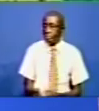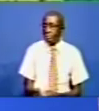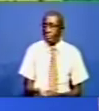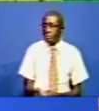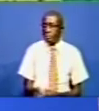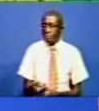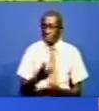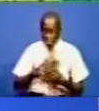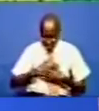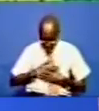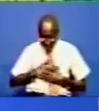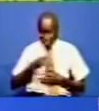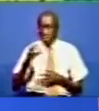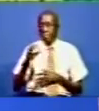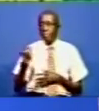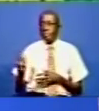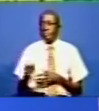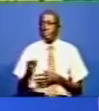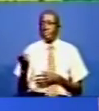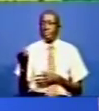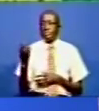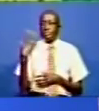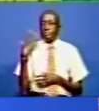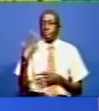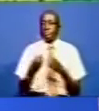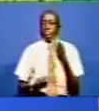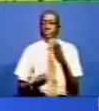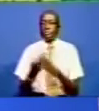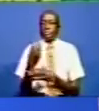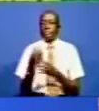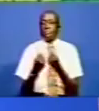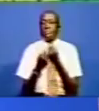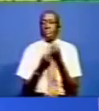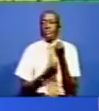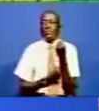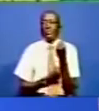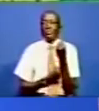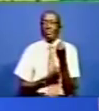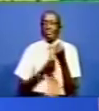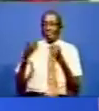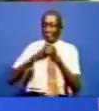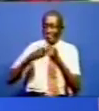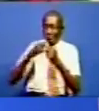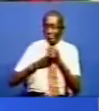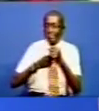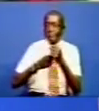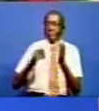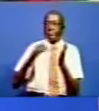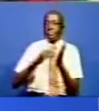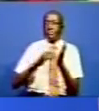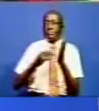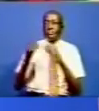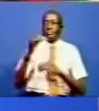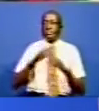Honorable Chief Justice, you well know that I have launched and strongly supported an aggressive anti-corruption campaign as